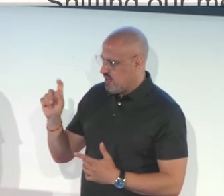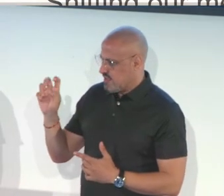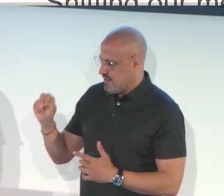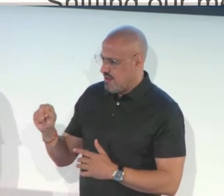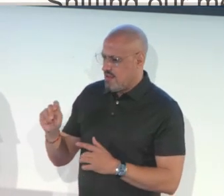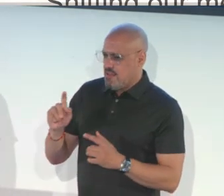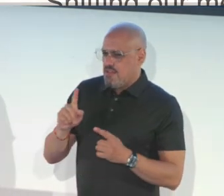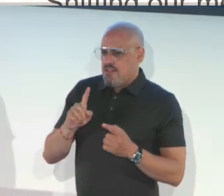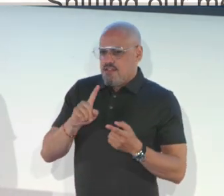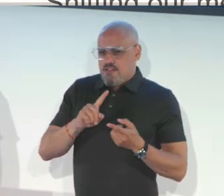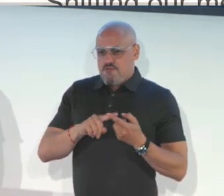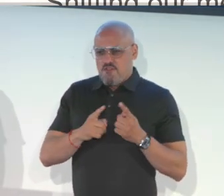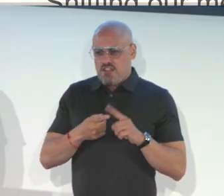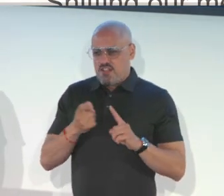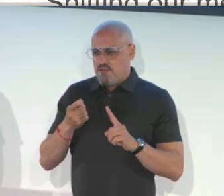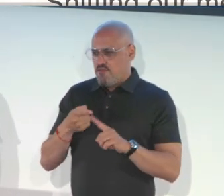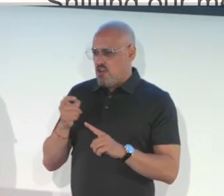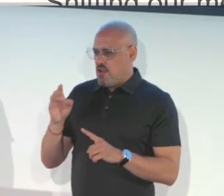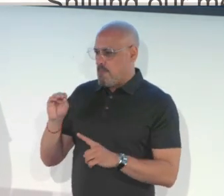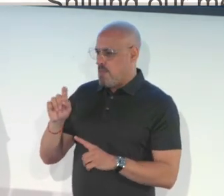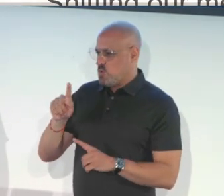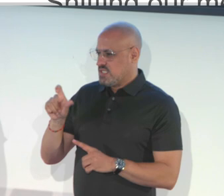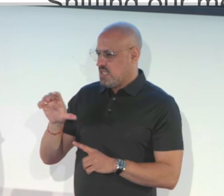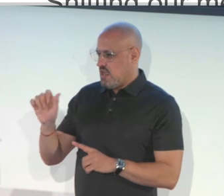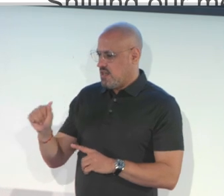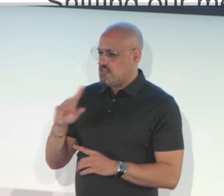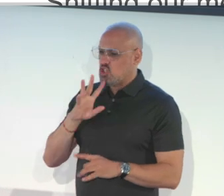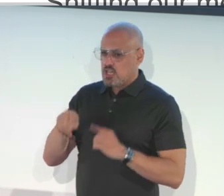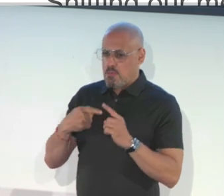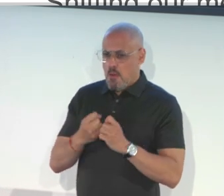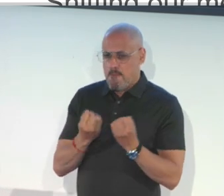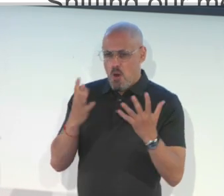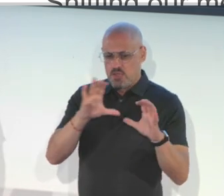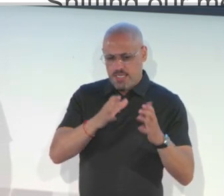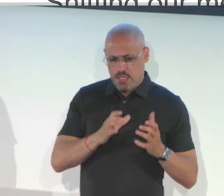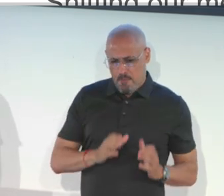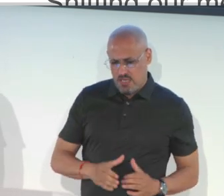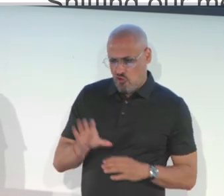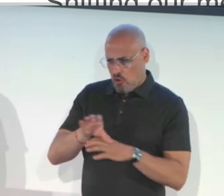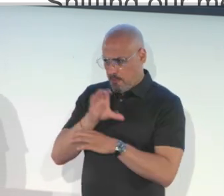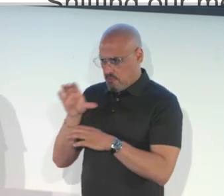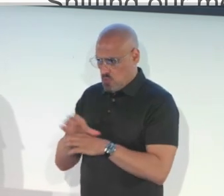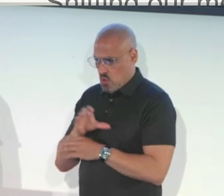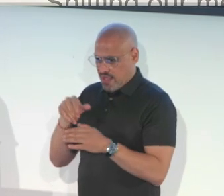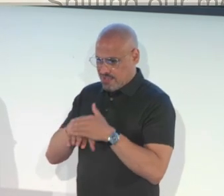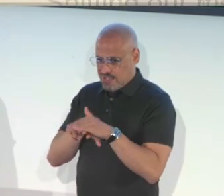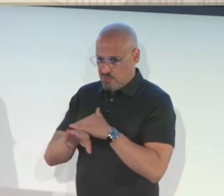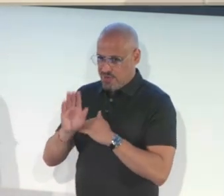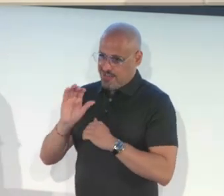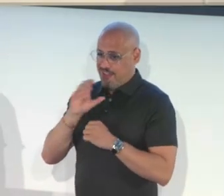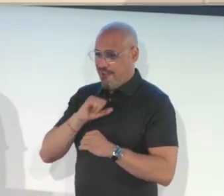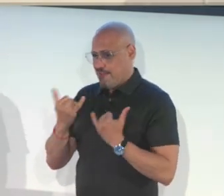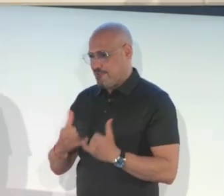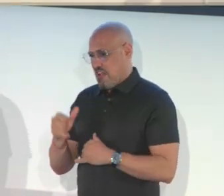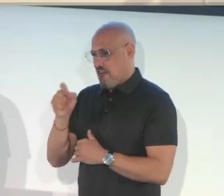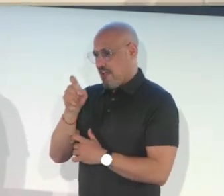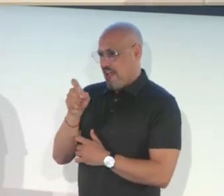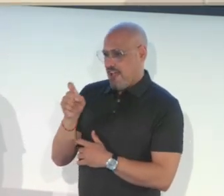at Mozilla, who's going to talk about multidimensional computing accessibility in the age of XR and AI. So please give it up.